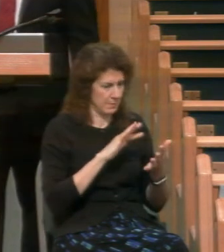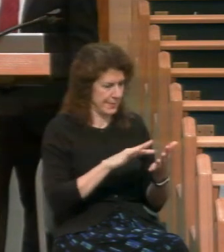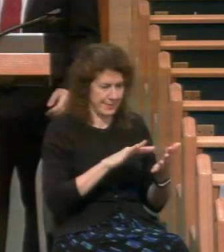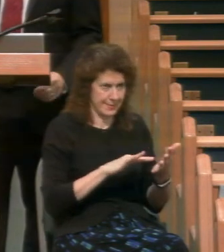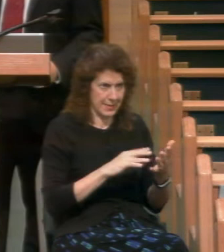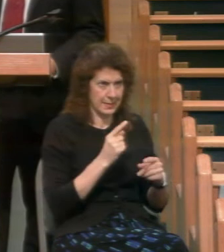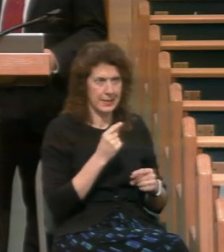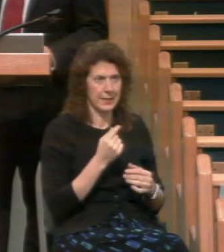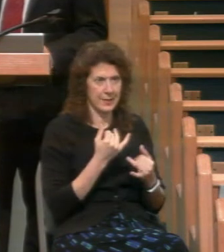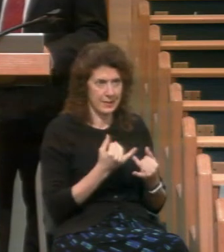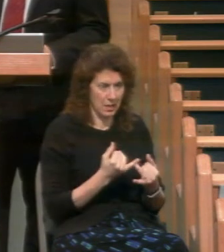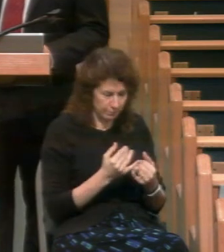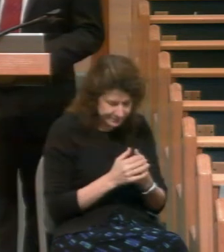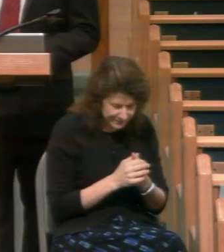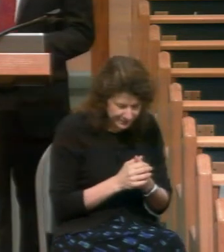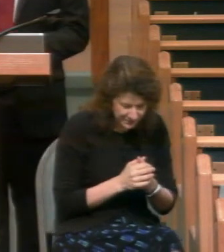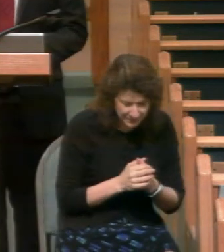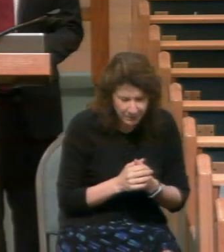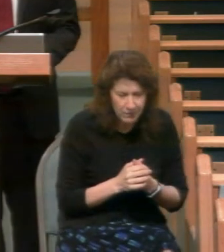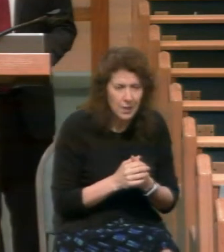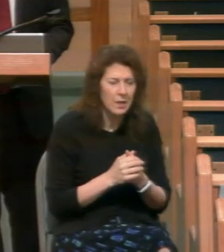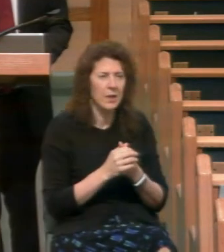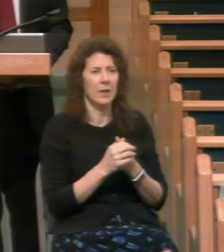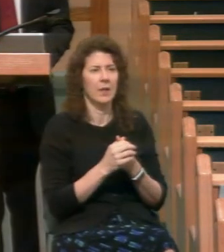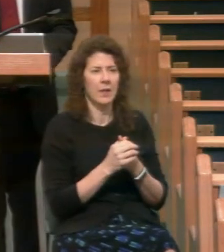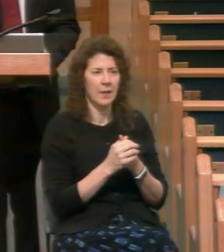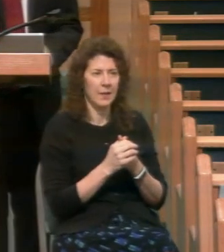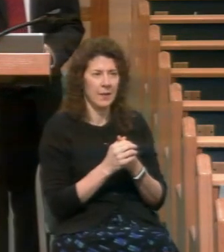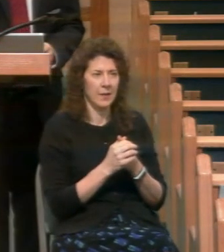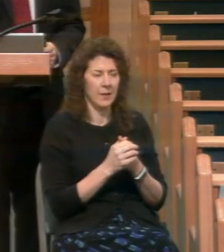can point you to some YouTube videos on that if you'd like.